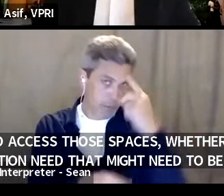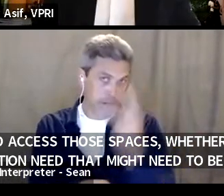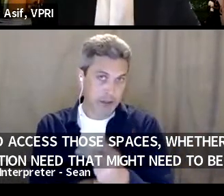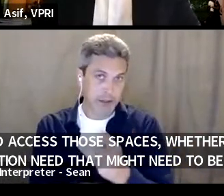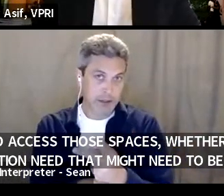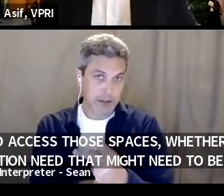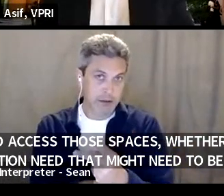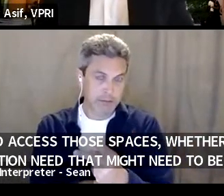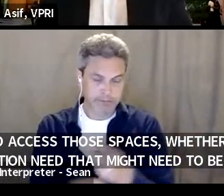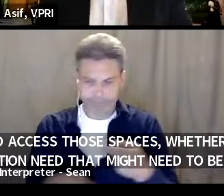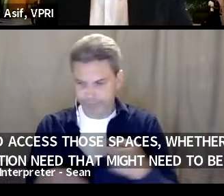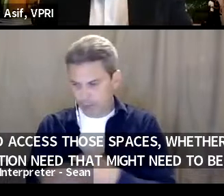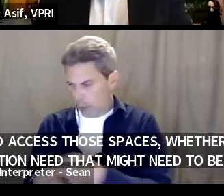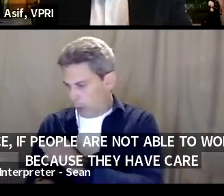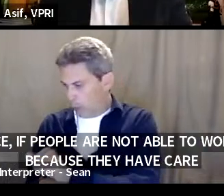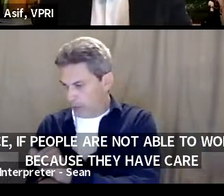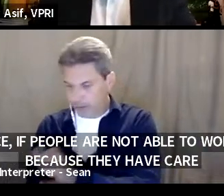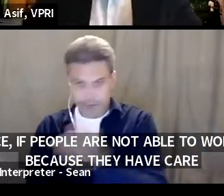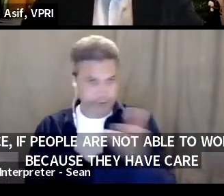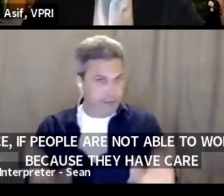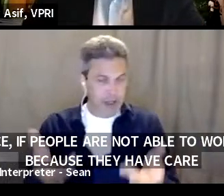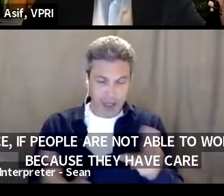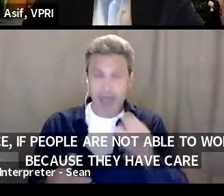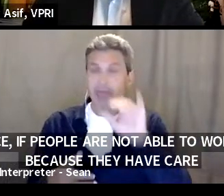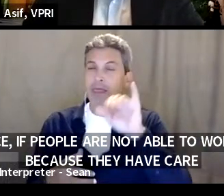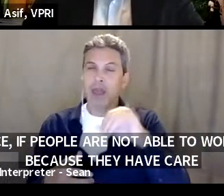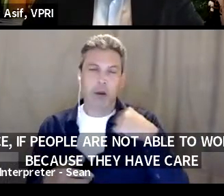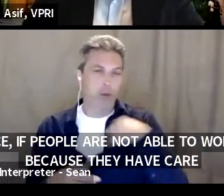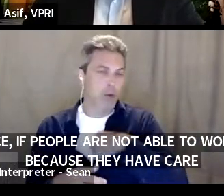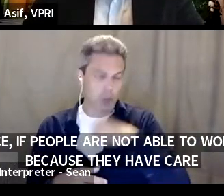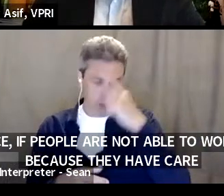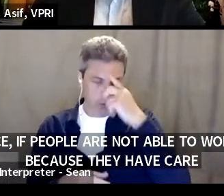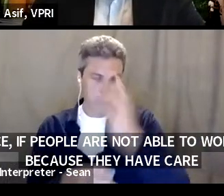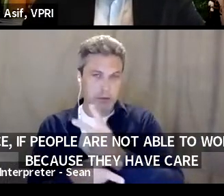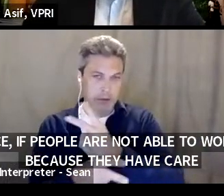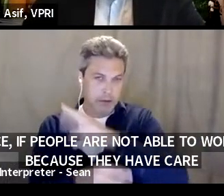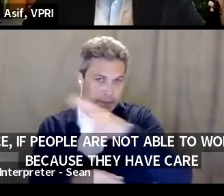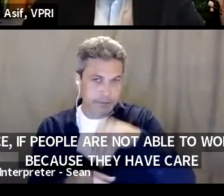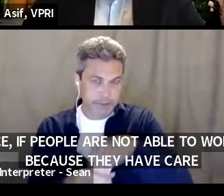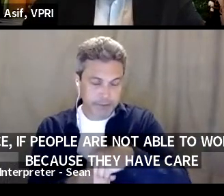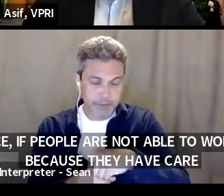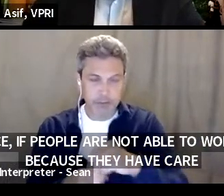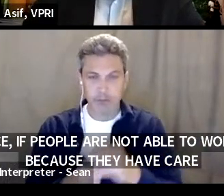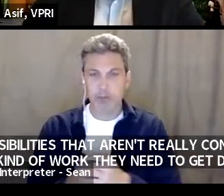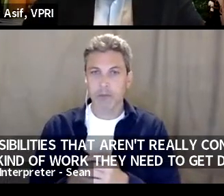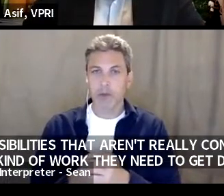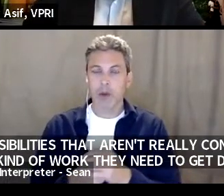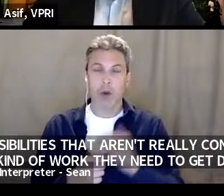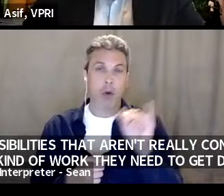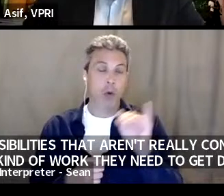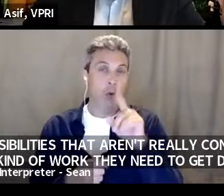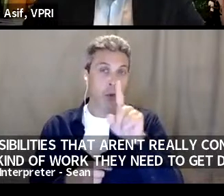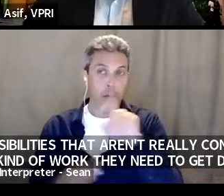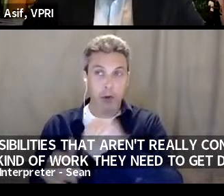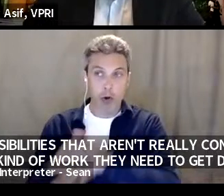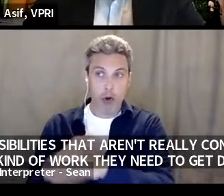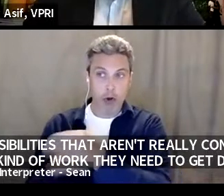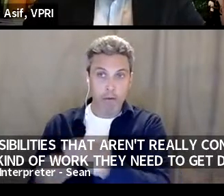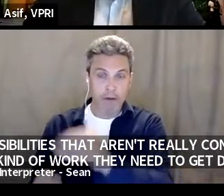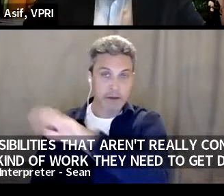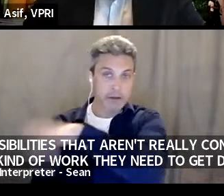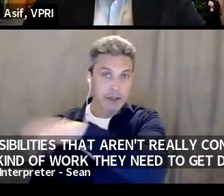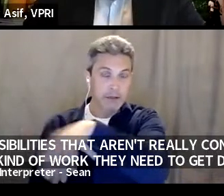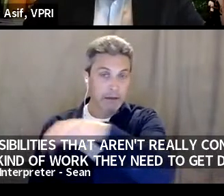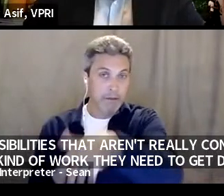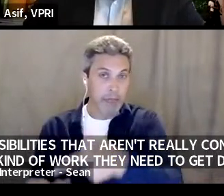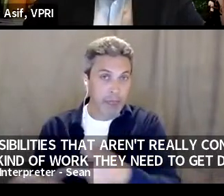work that they need to get done, that will be taken into account. The need to pick up materials from your office, the need to access